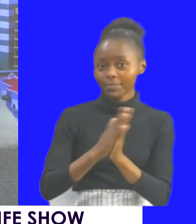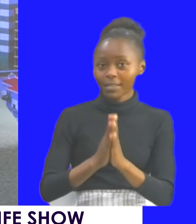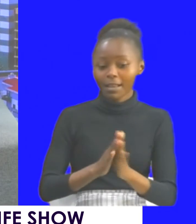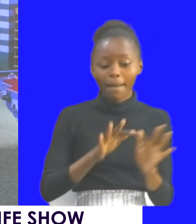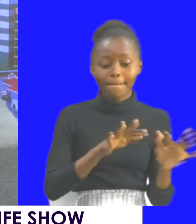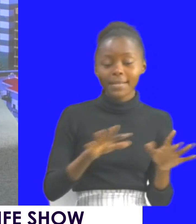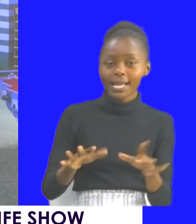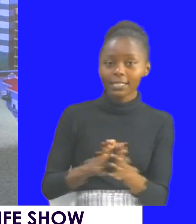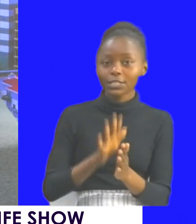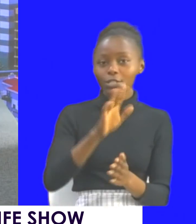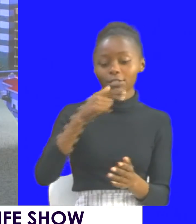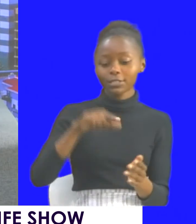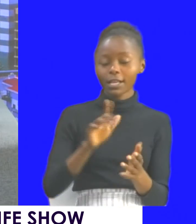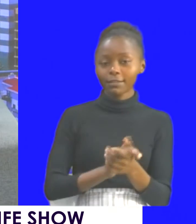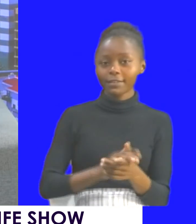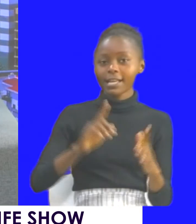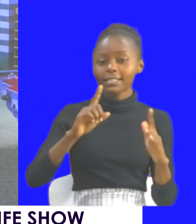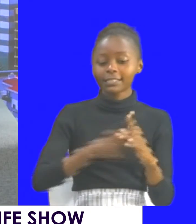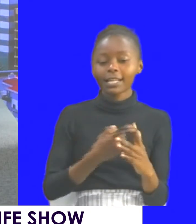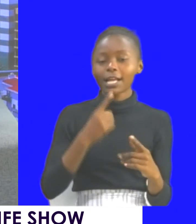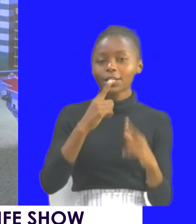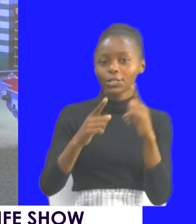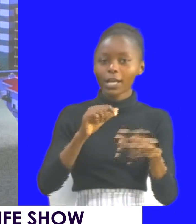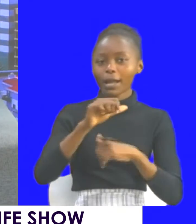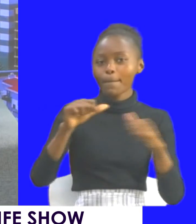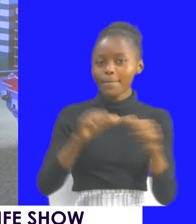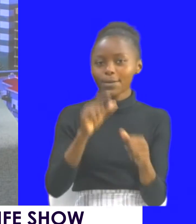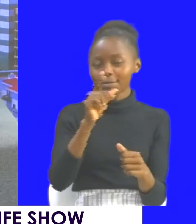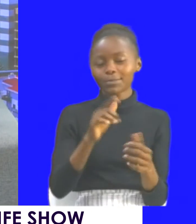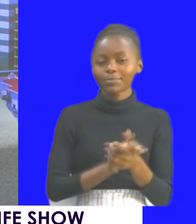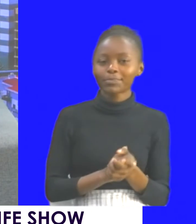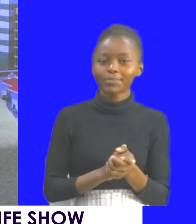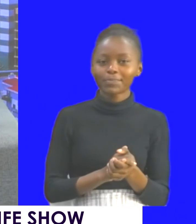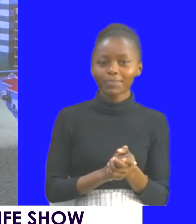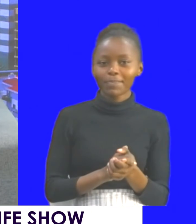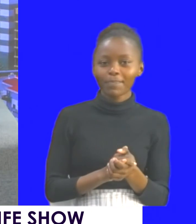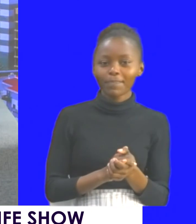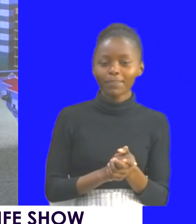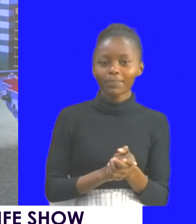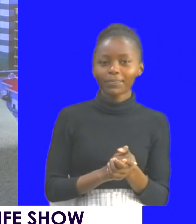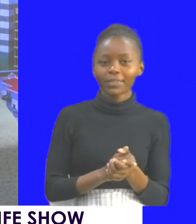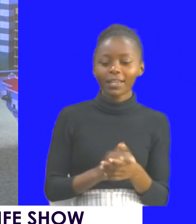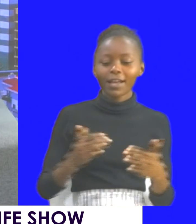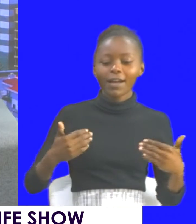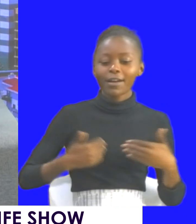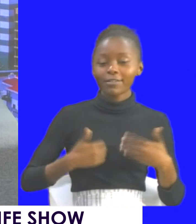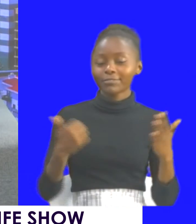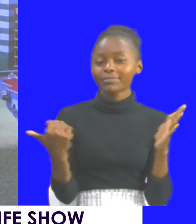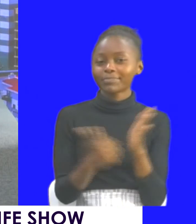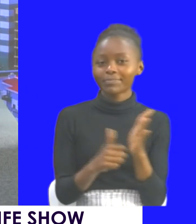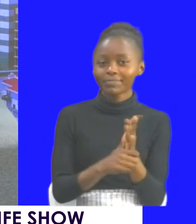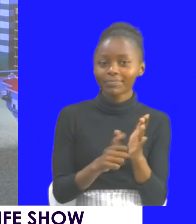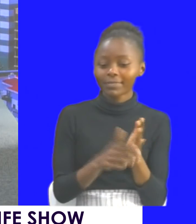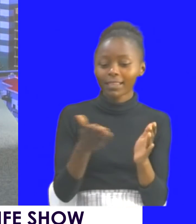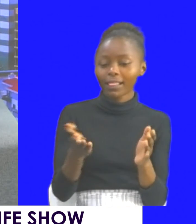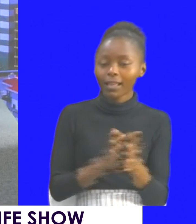yourself. Start talking about you. Yes, there are issues out there. There is body